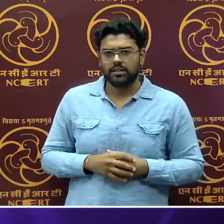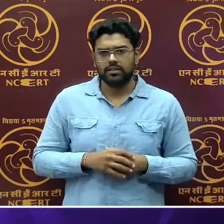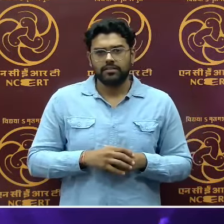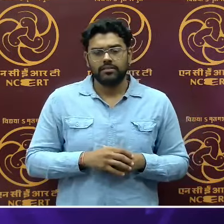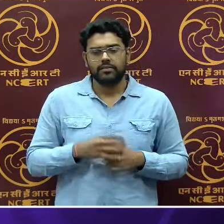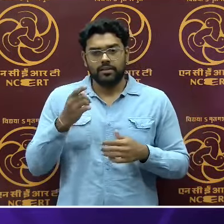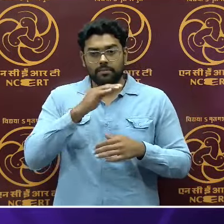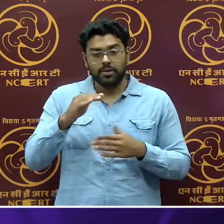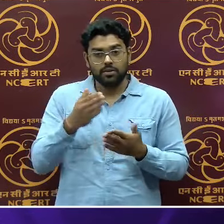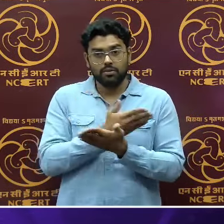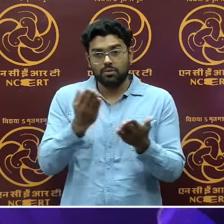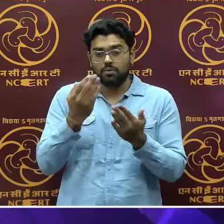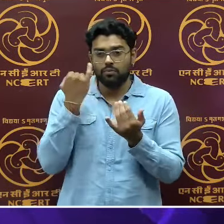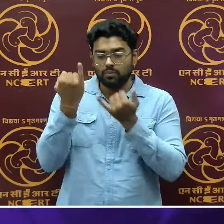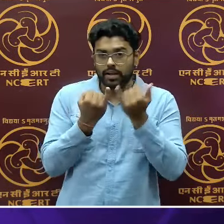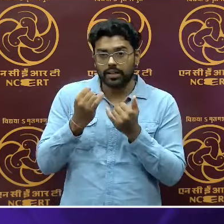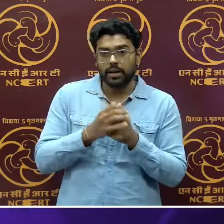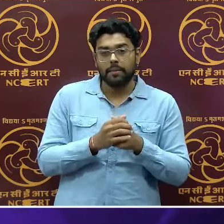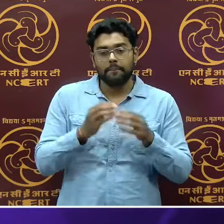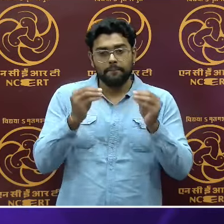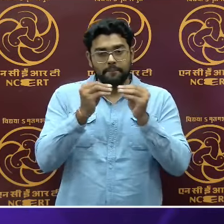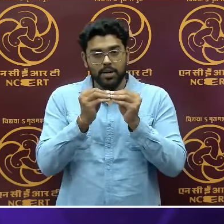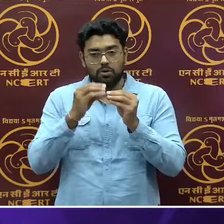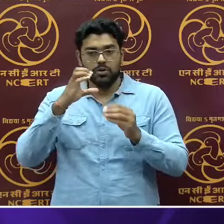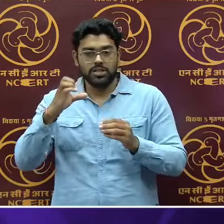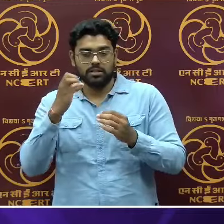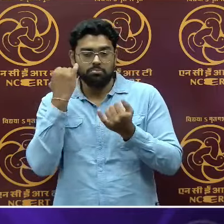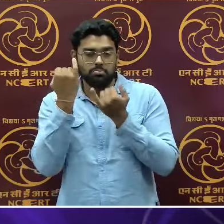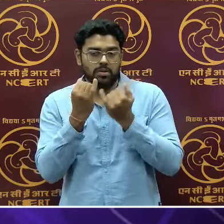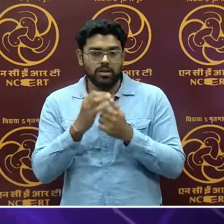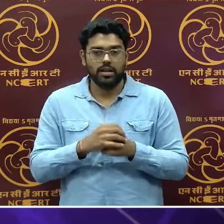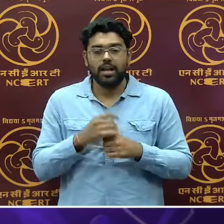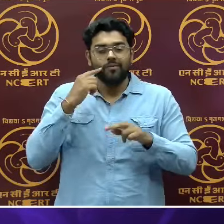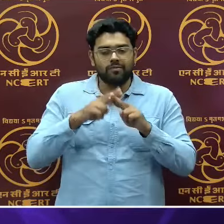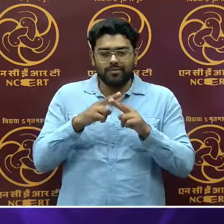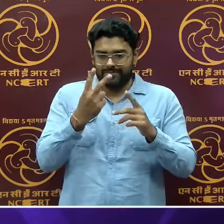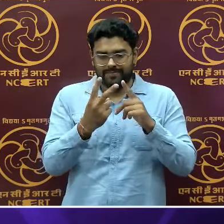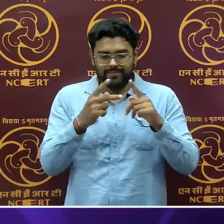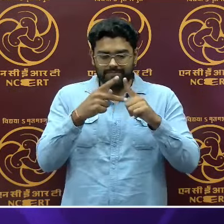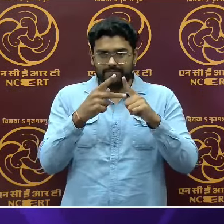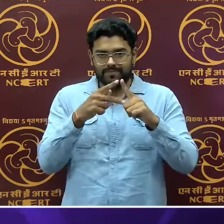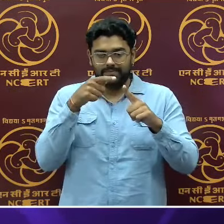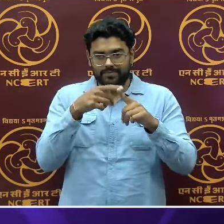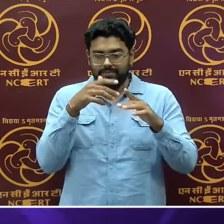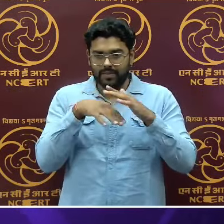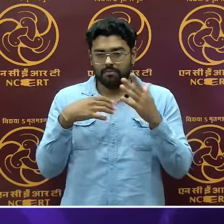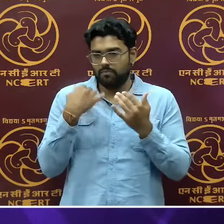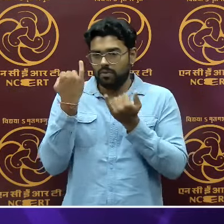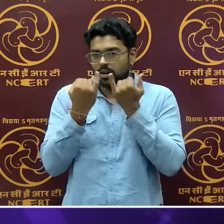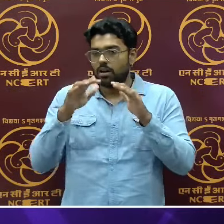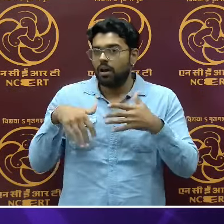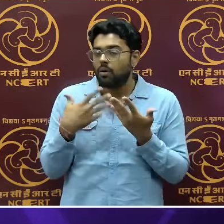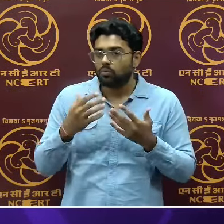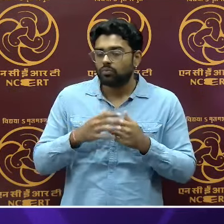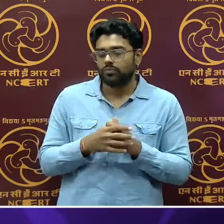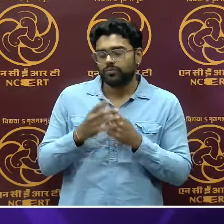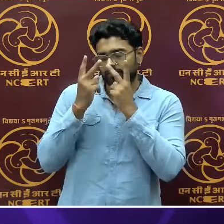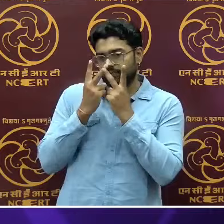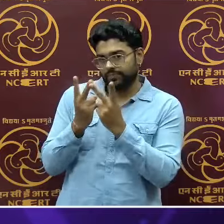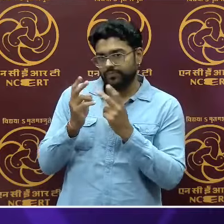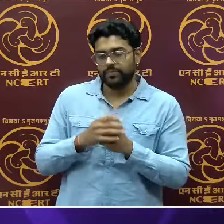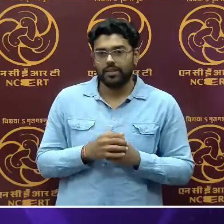find, children, angle B and angle C? Let me find out these 2 angles. How will I do that? If angle B is equal to angle C